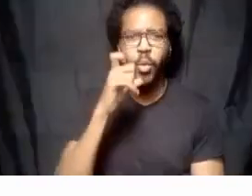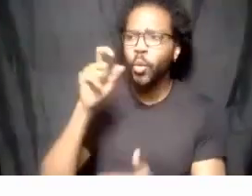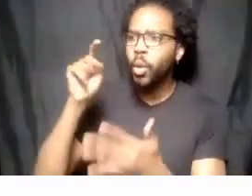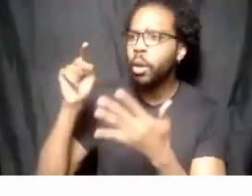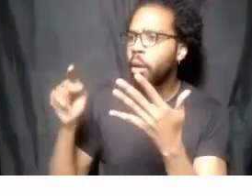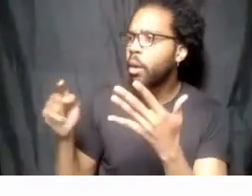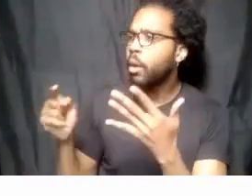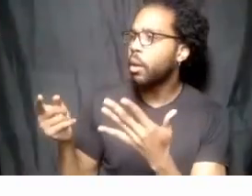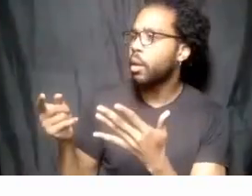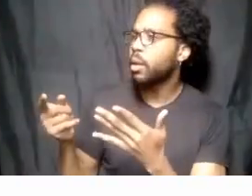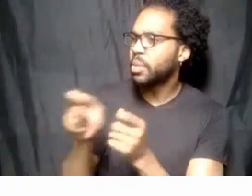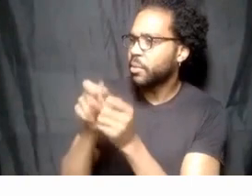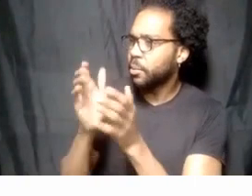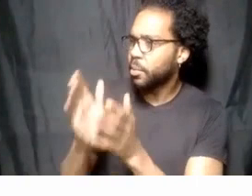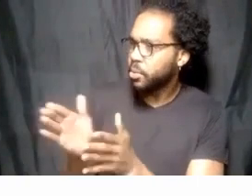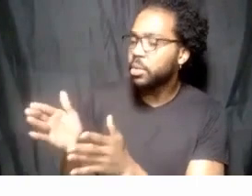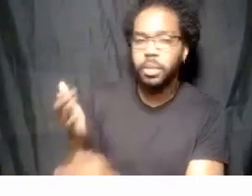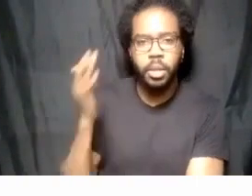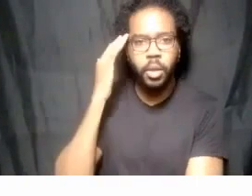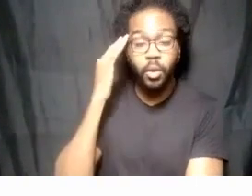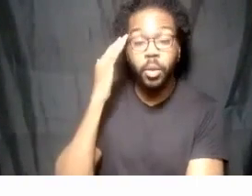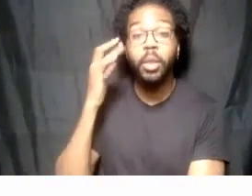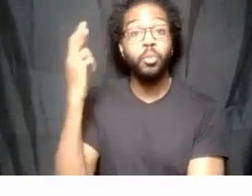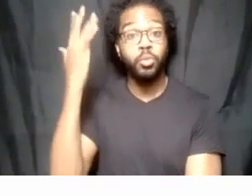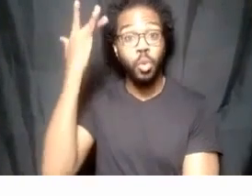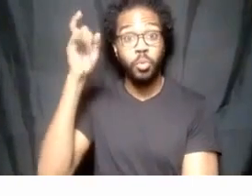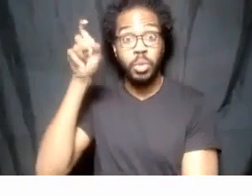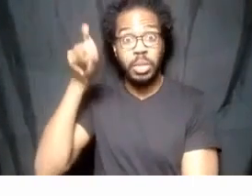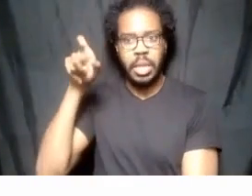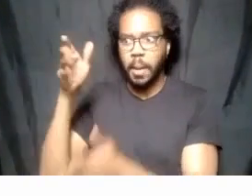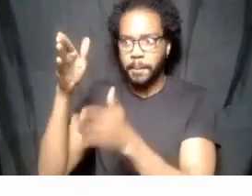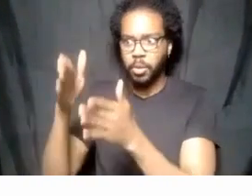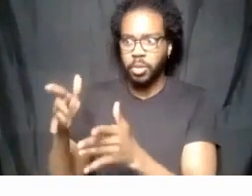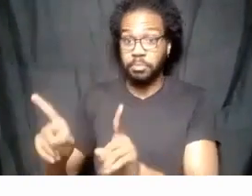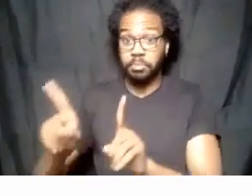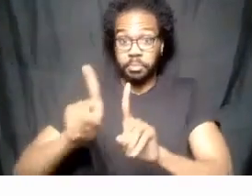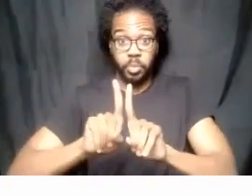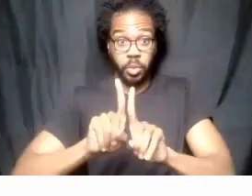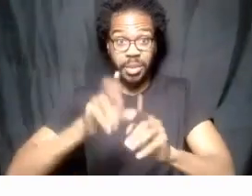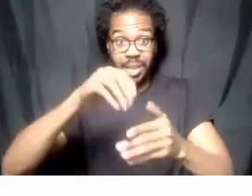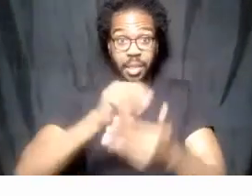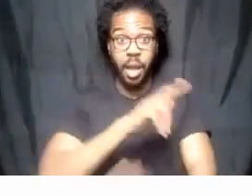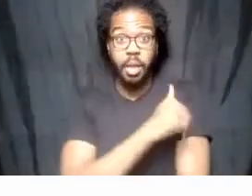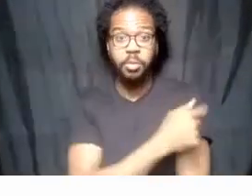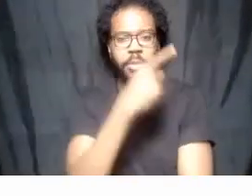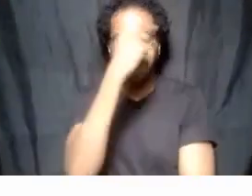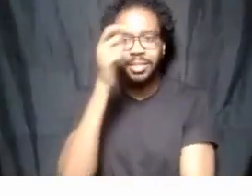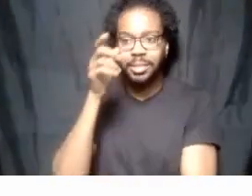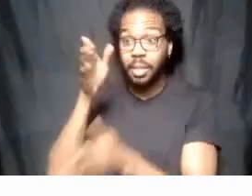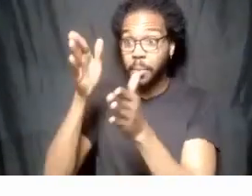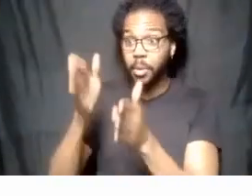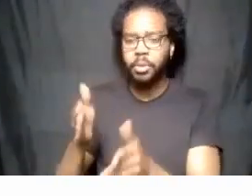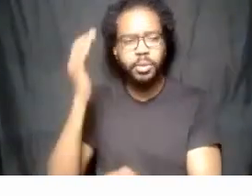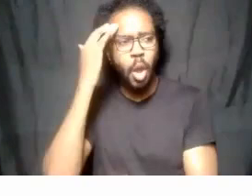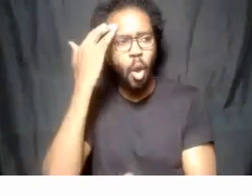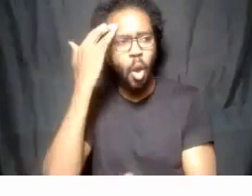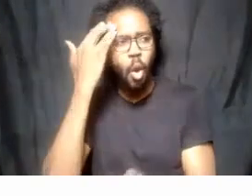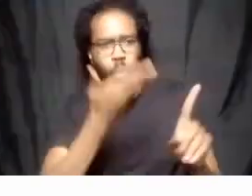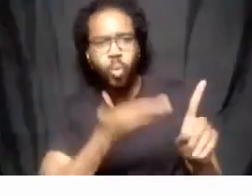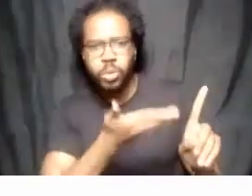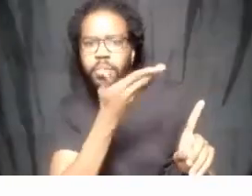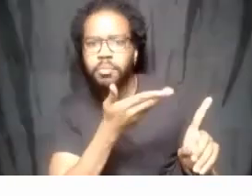The whole reason for needing a person with them in the hospital is that it is a person who is familiar to them who